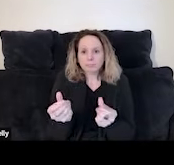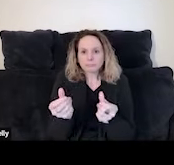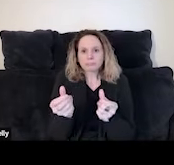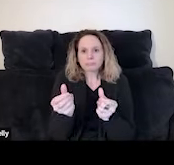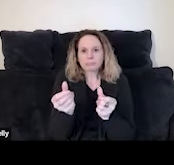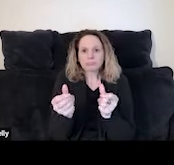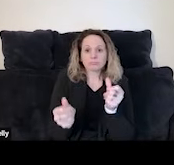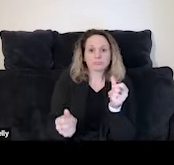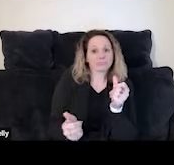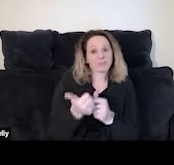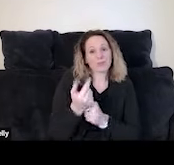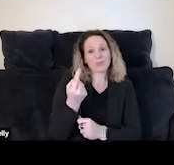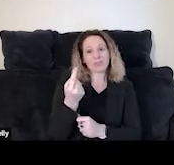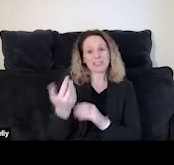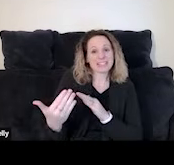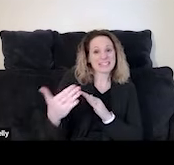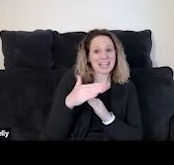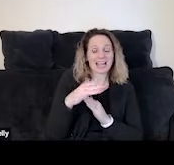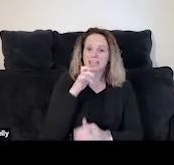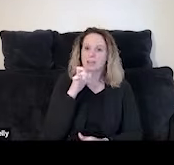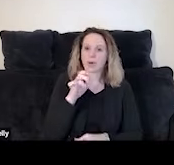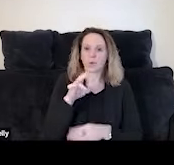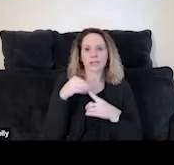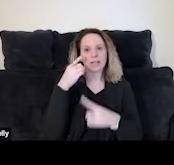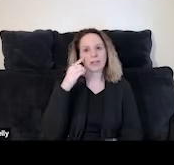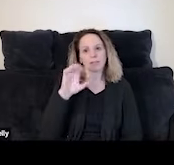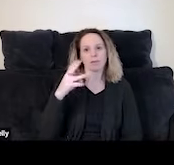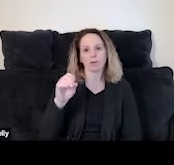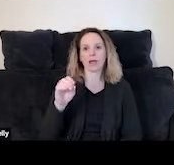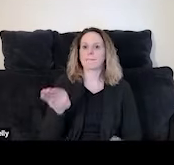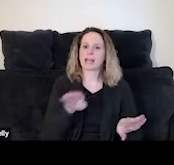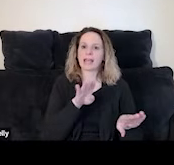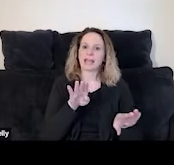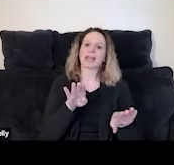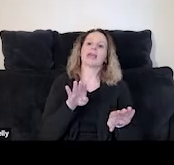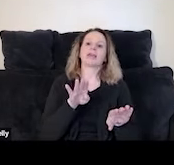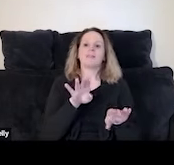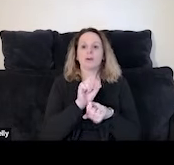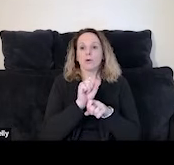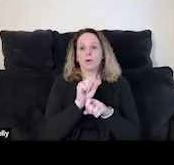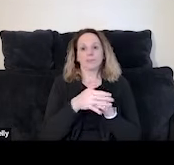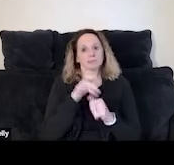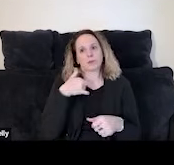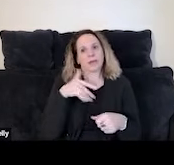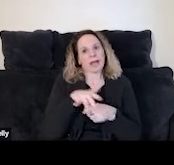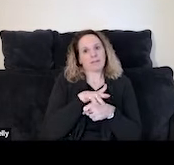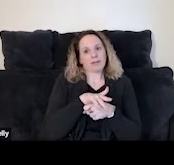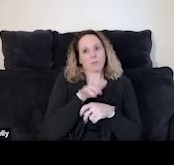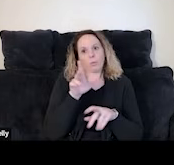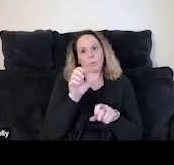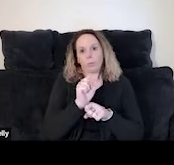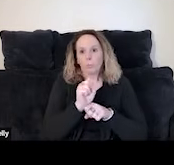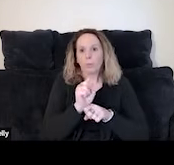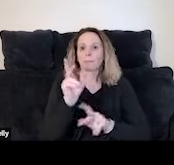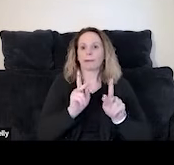one of those right now, and I know this isn't unique to Ohio, is behavioral health workforce. We simply just don't have enough workforce to meet the demand